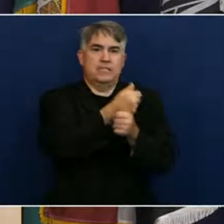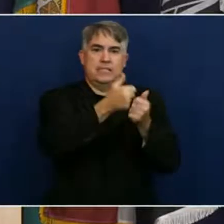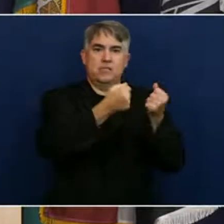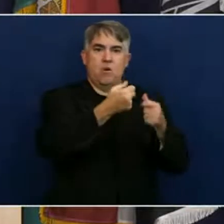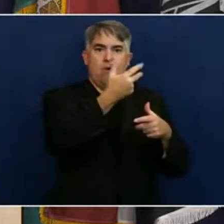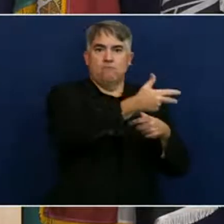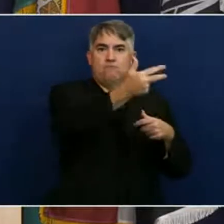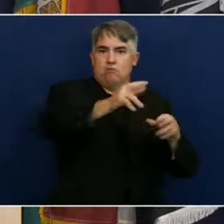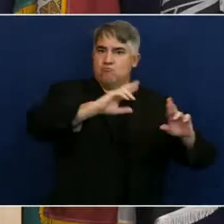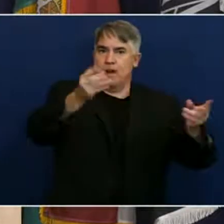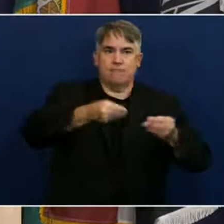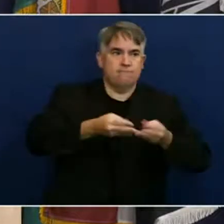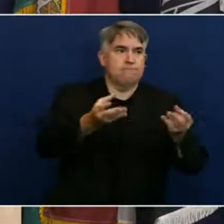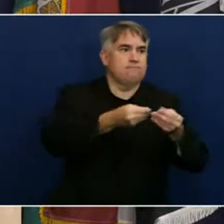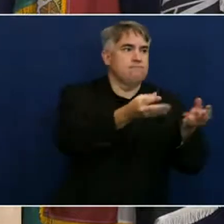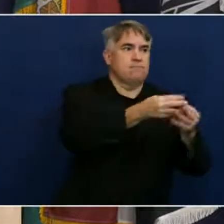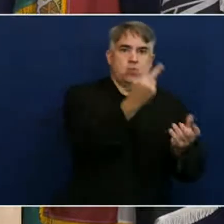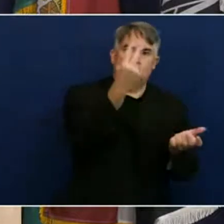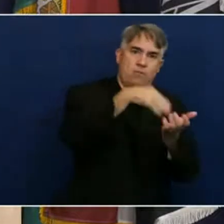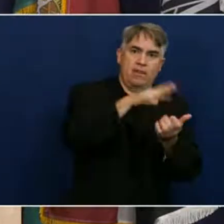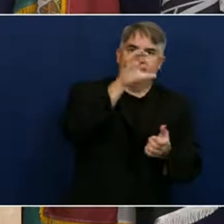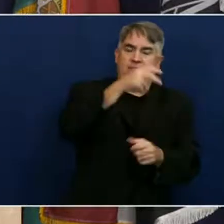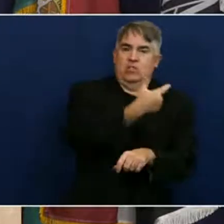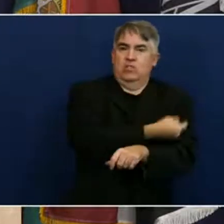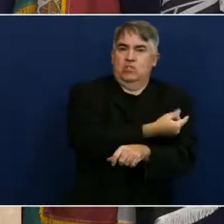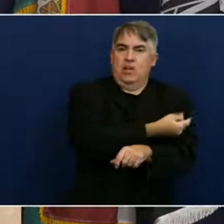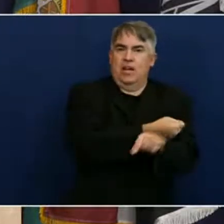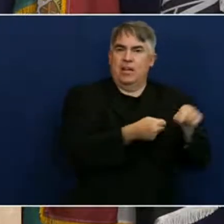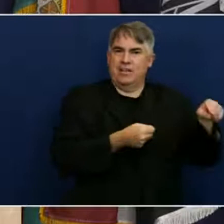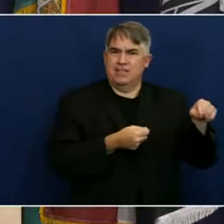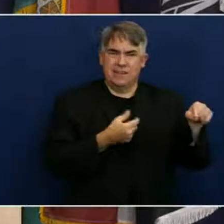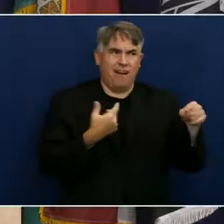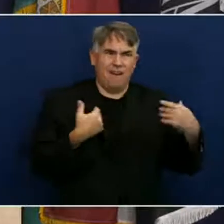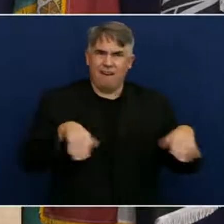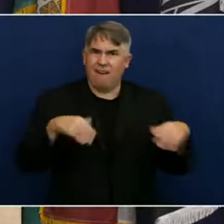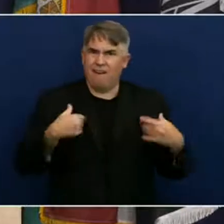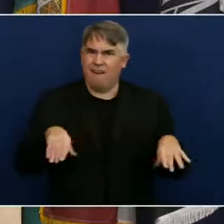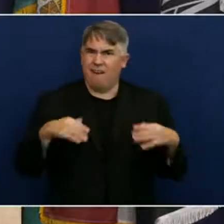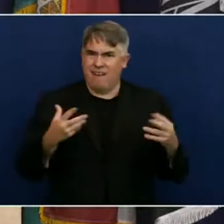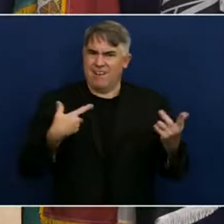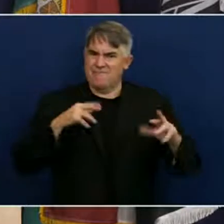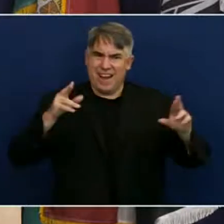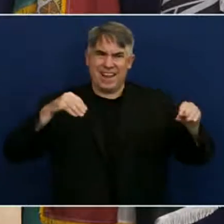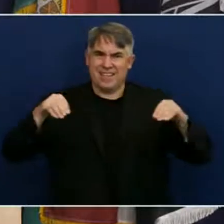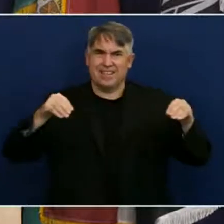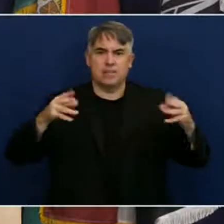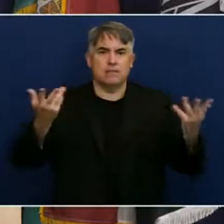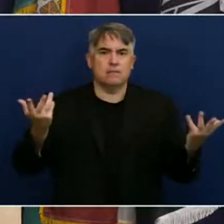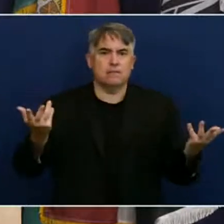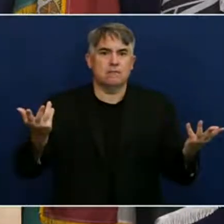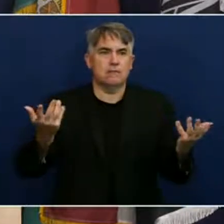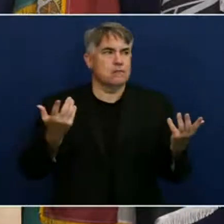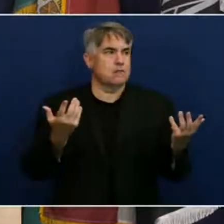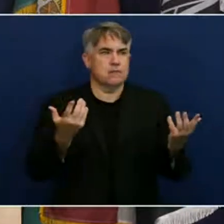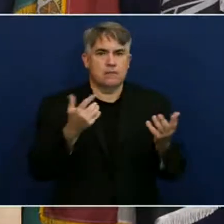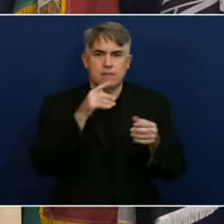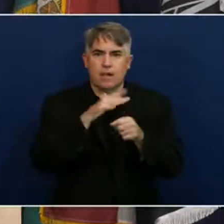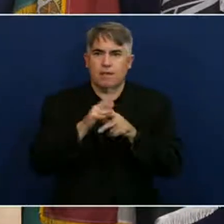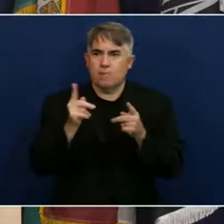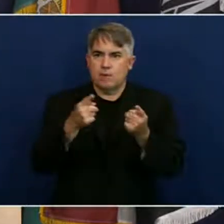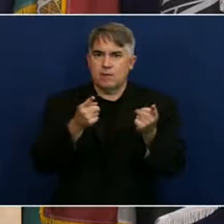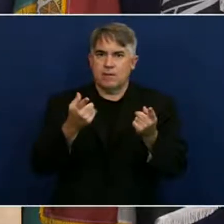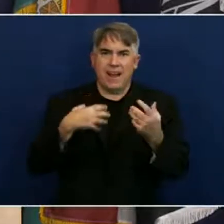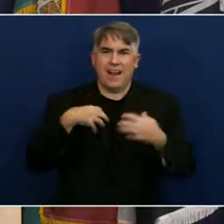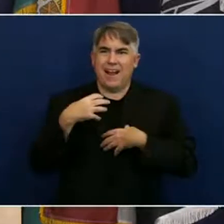are, we're beginning to see some positive results from that. And as a result of that, we're going to continue that. We're